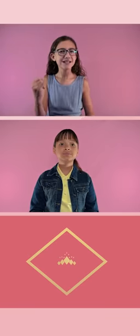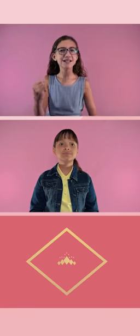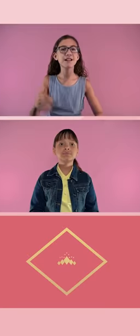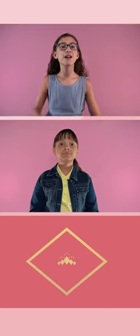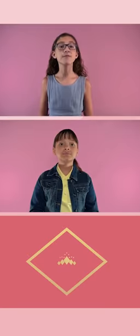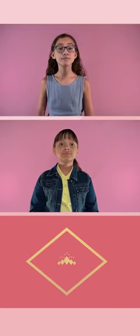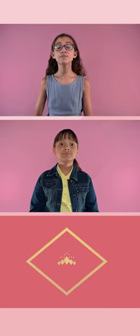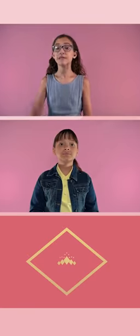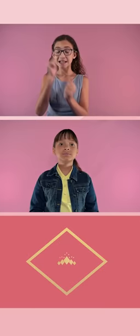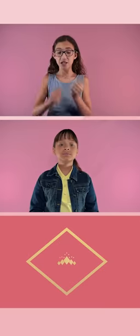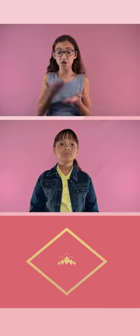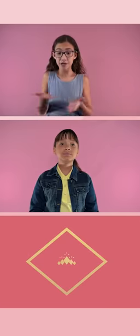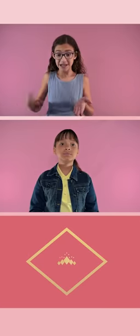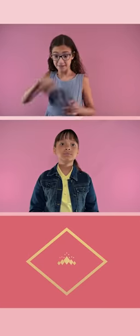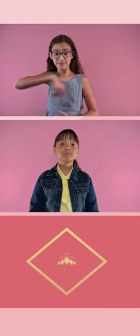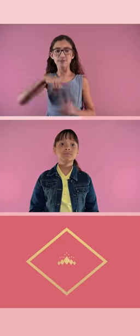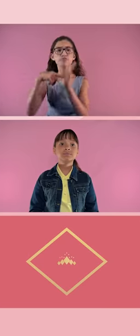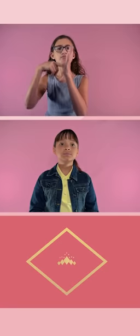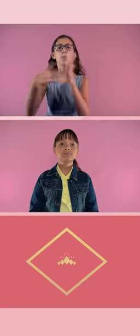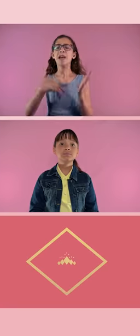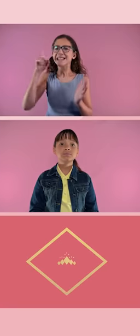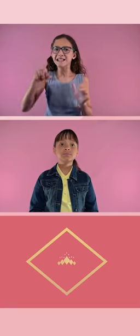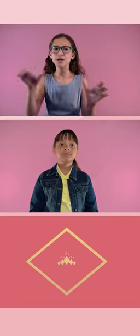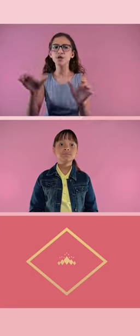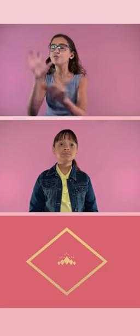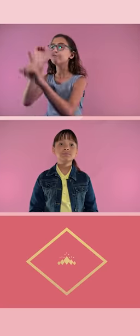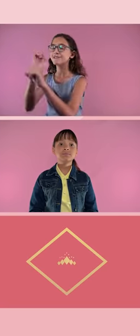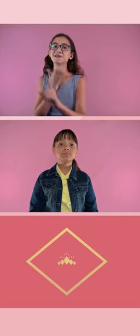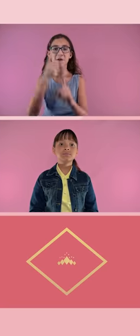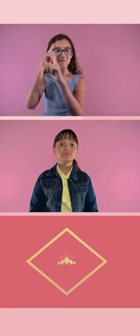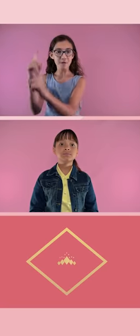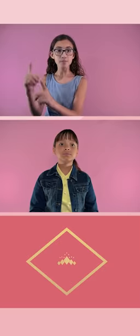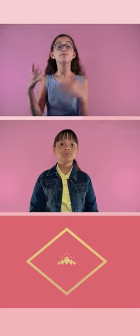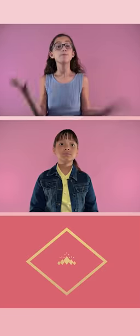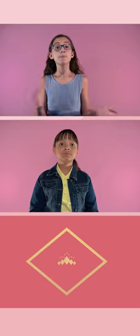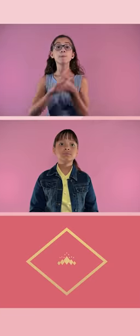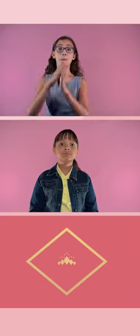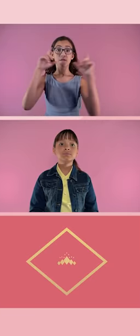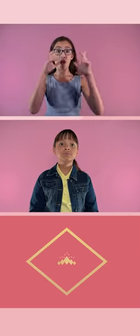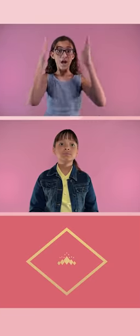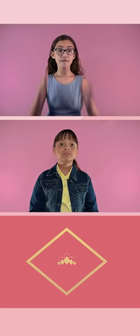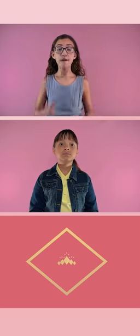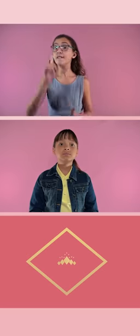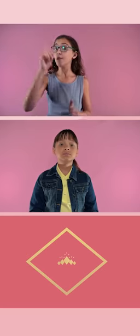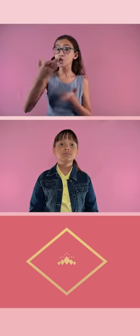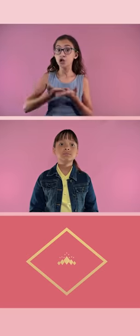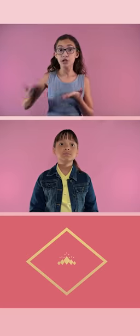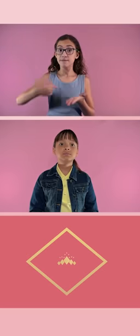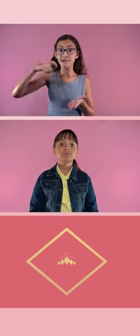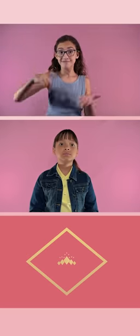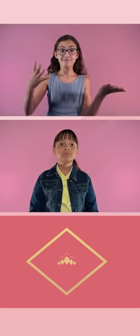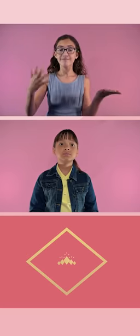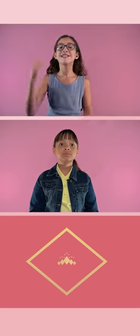idea. Each ingredient symbolizes what we'll need to do to reach our goal. So to be a photographer, the first ingredient for my